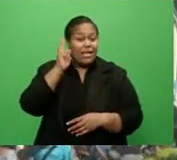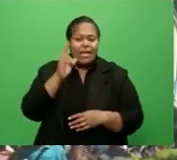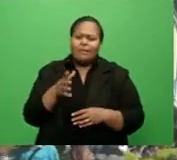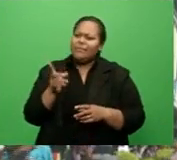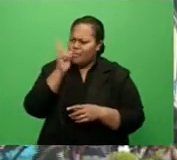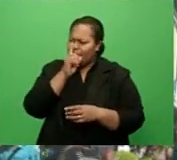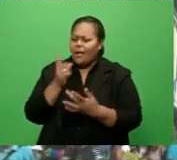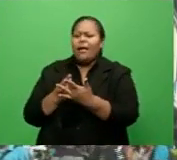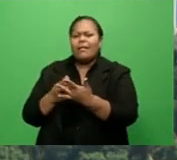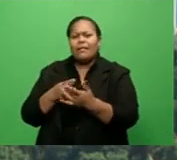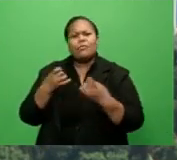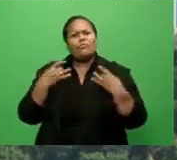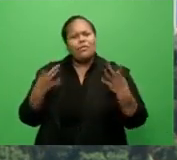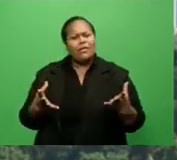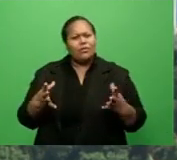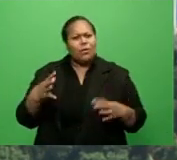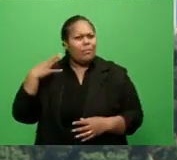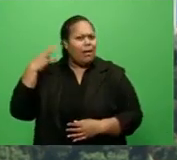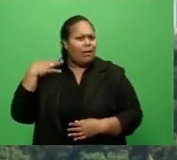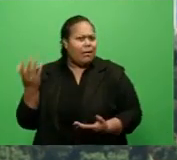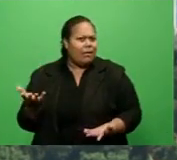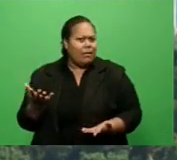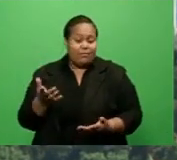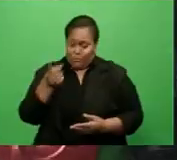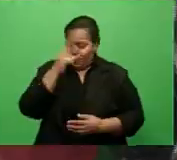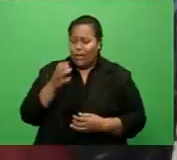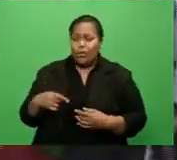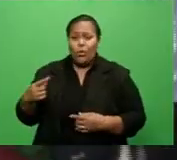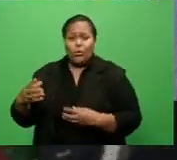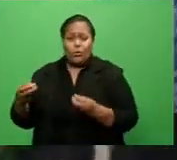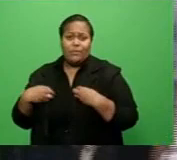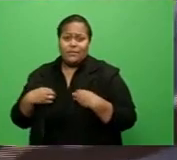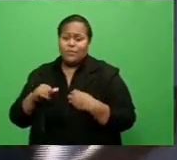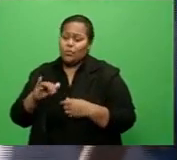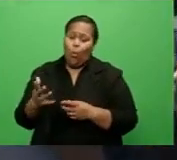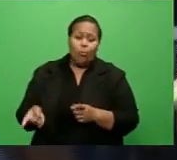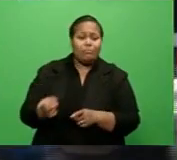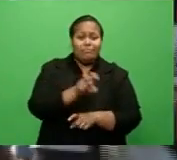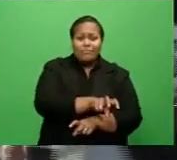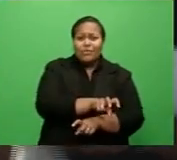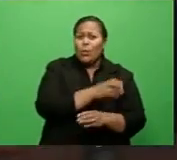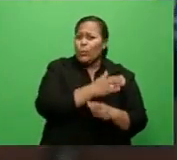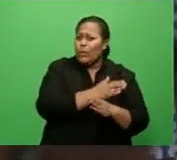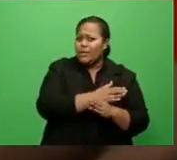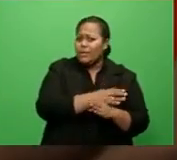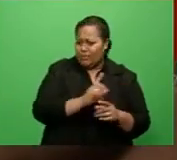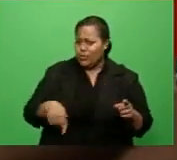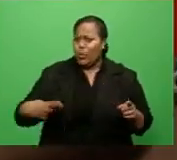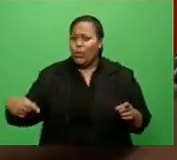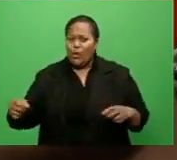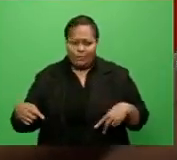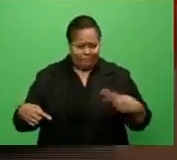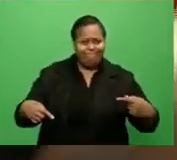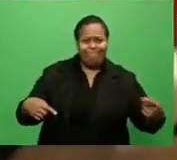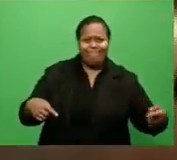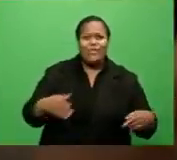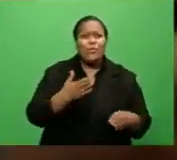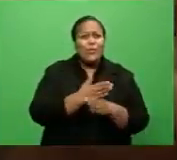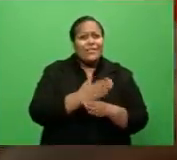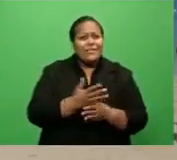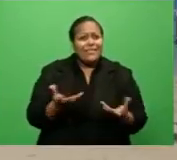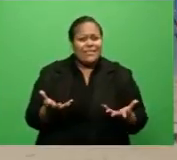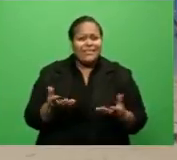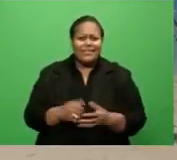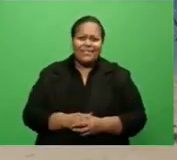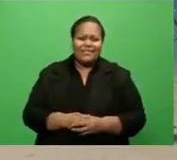but they can carry on with the business if they want, or they can go back to their jobs and still carry on. I mean, we would encourage the more entrepreneurship, the